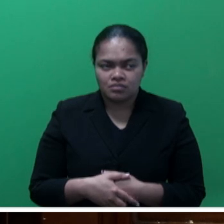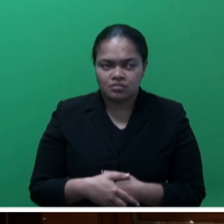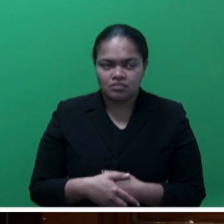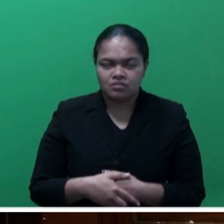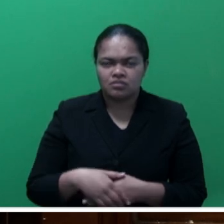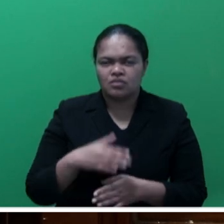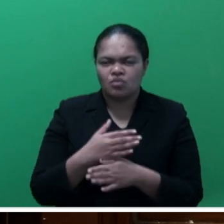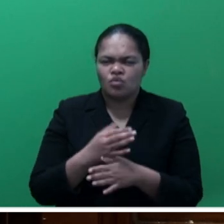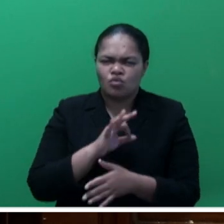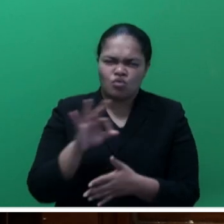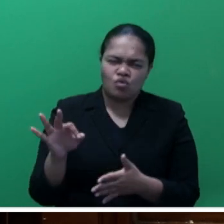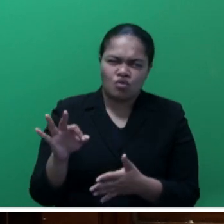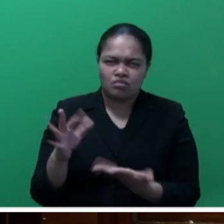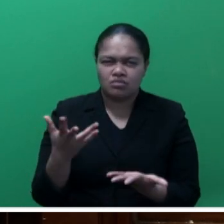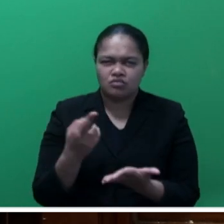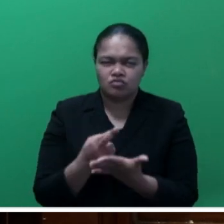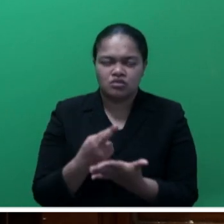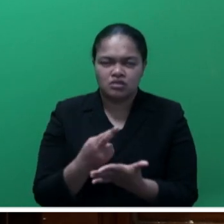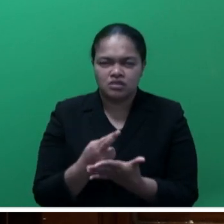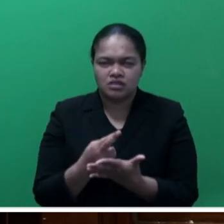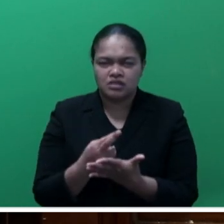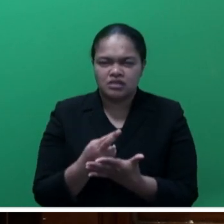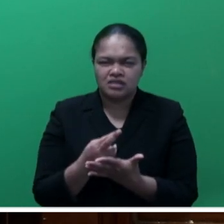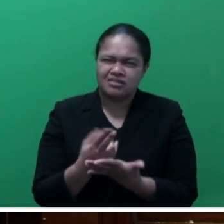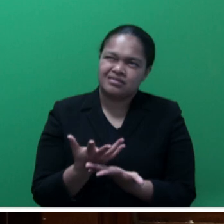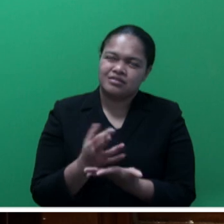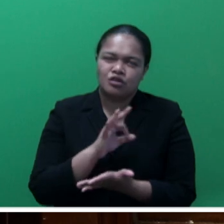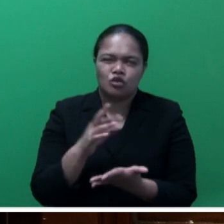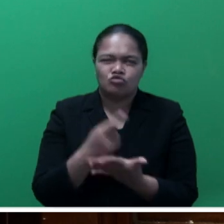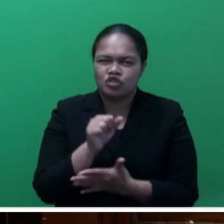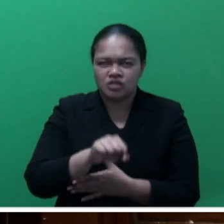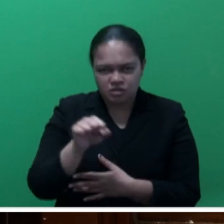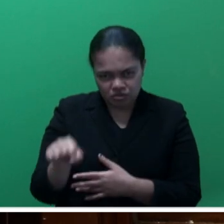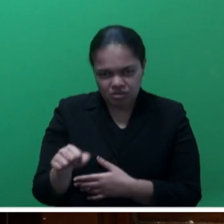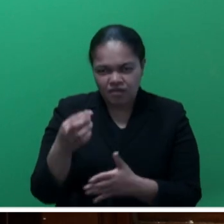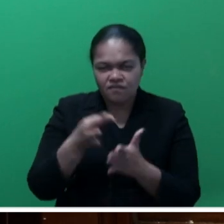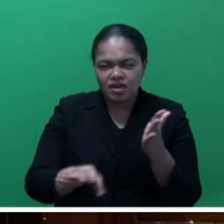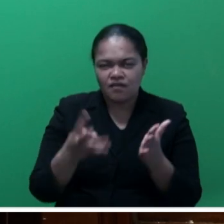discouraging enough. The fine is $40. Whether you dump a car,